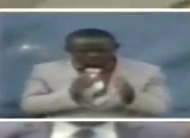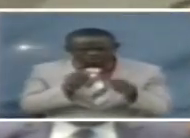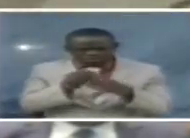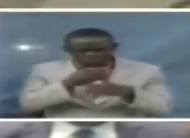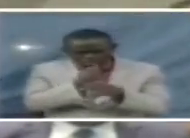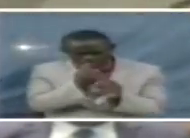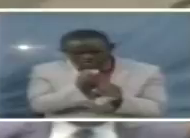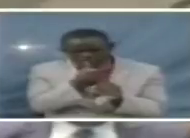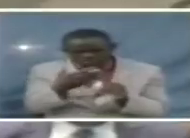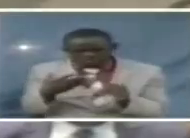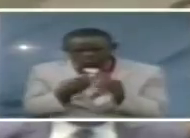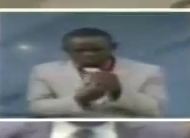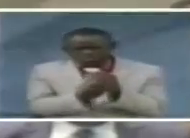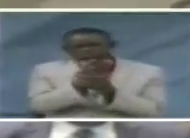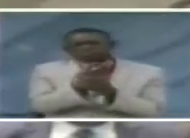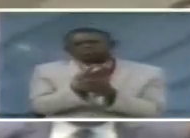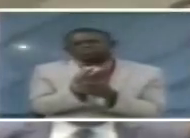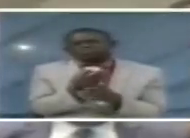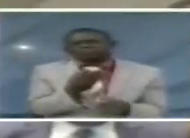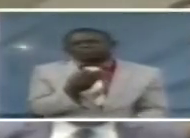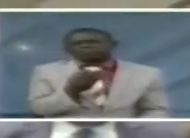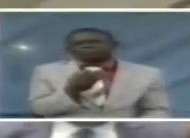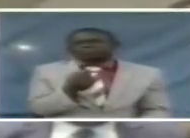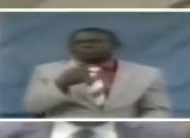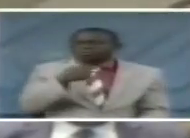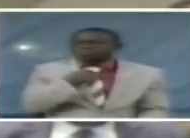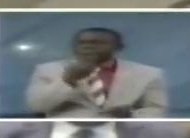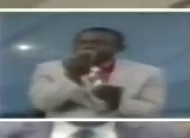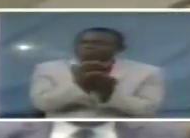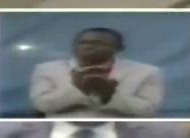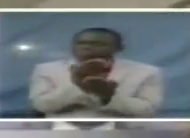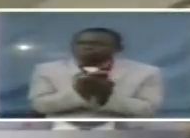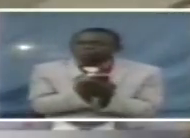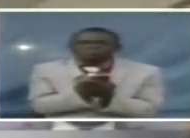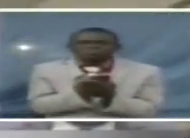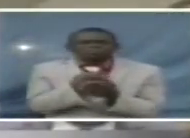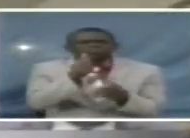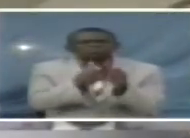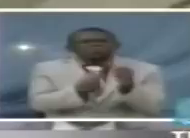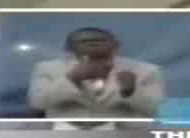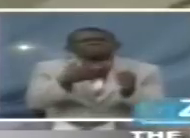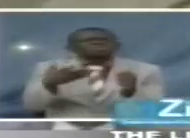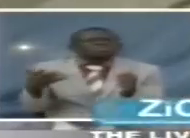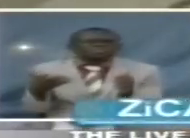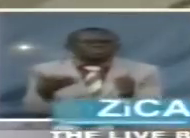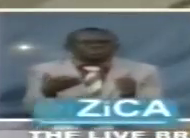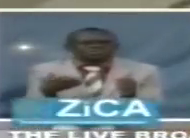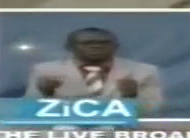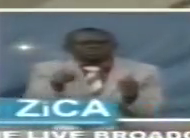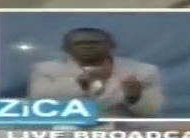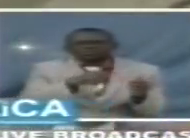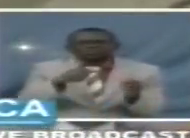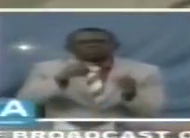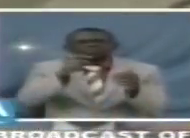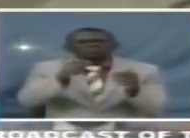to support the growth of the domestic industry. In line with this policy, I propose to